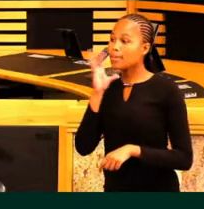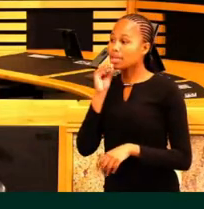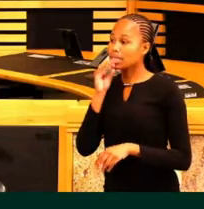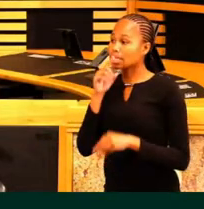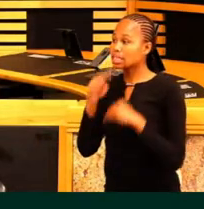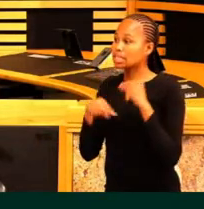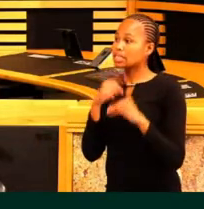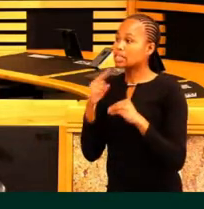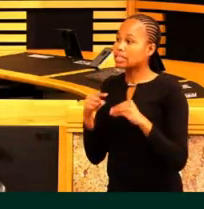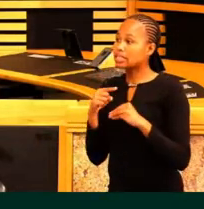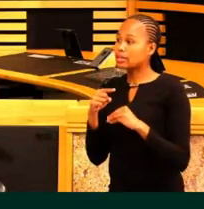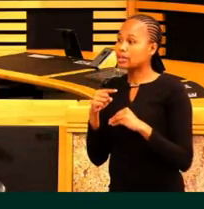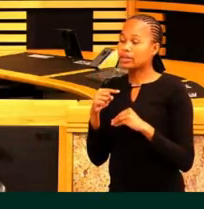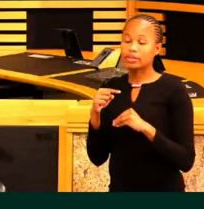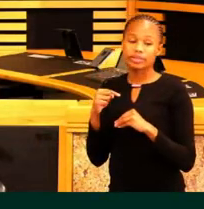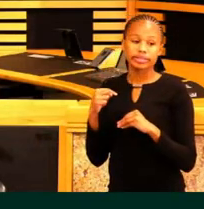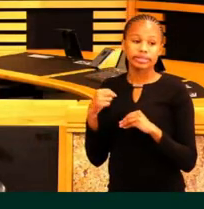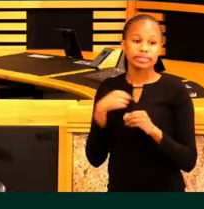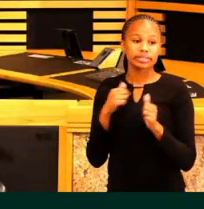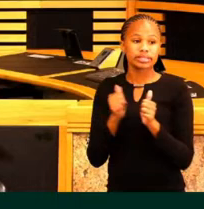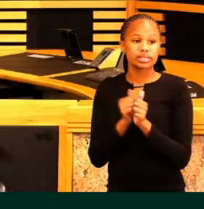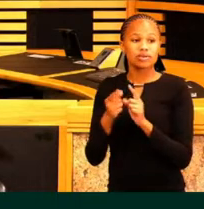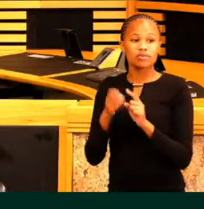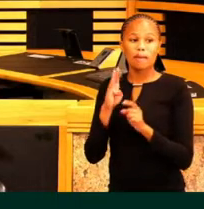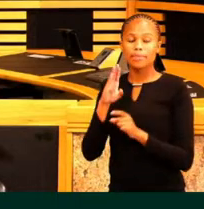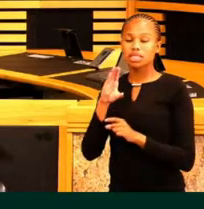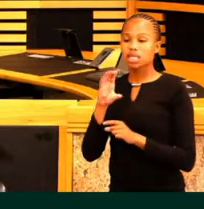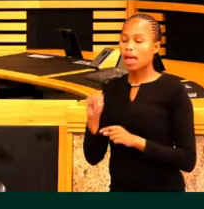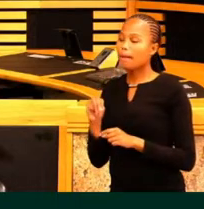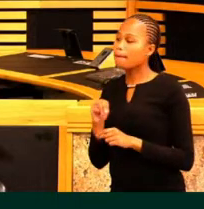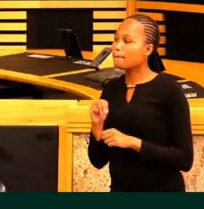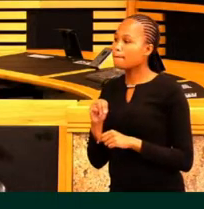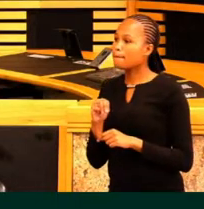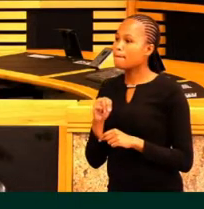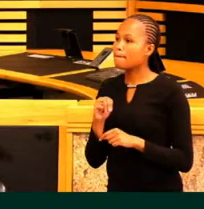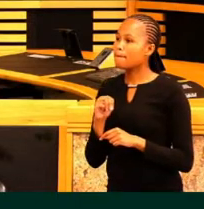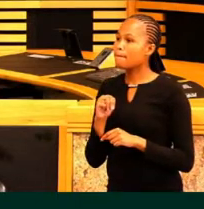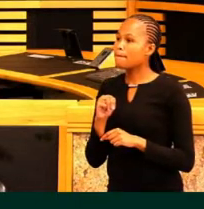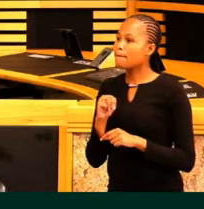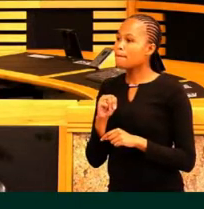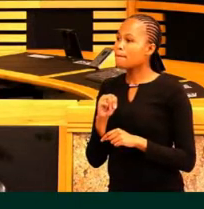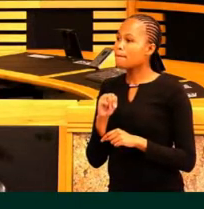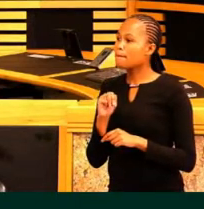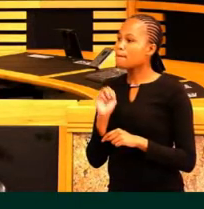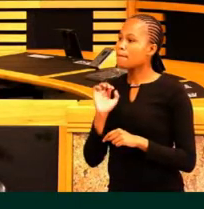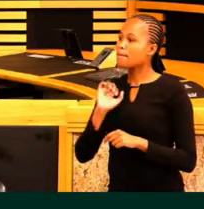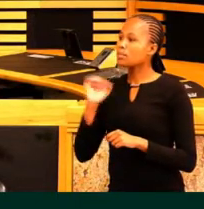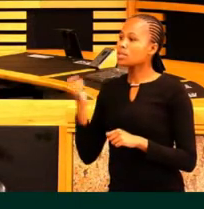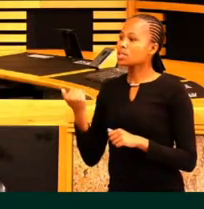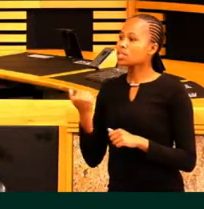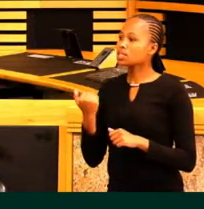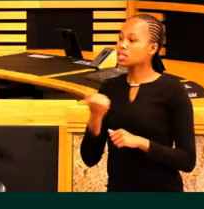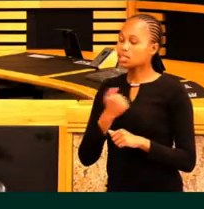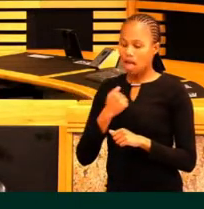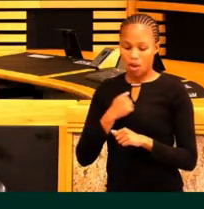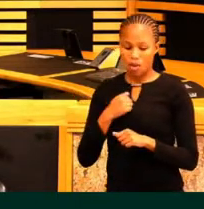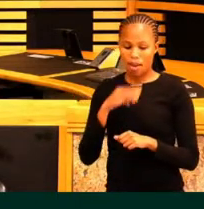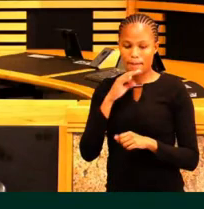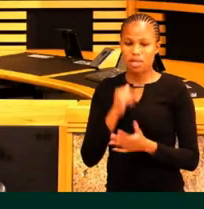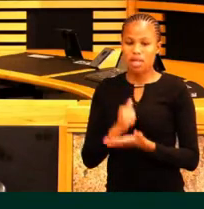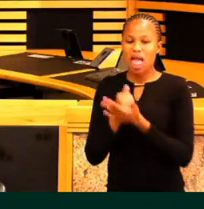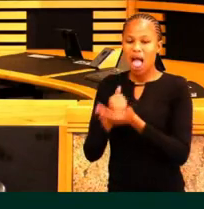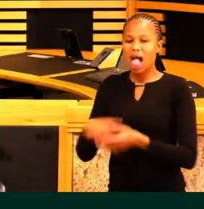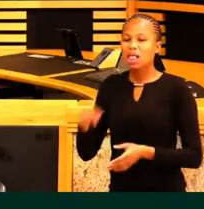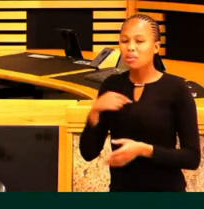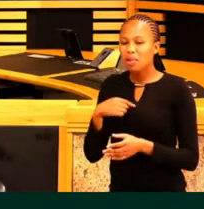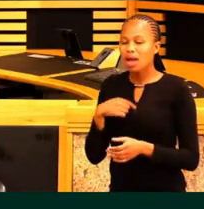my colleague from PCM it is our coping mechanism premiere a sc7